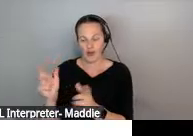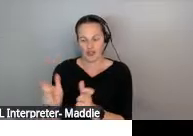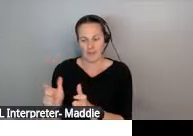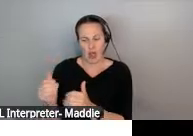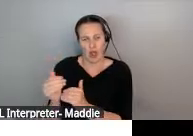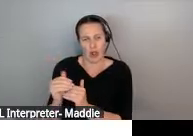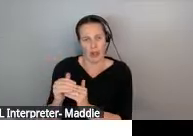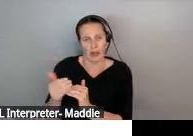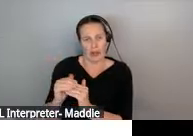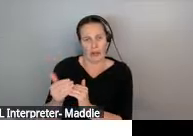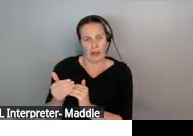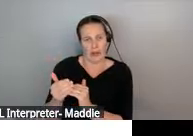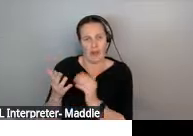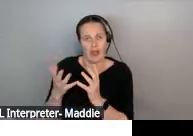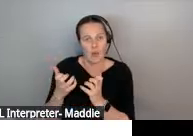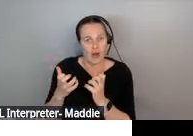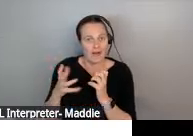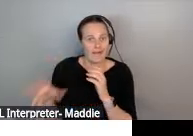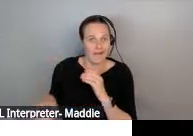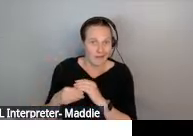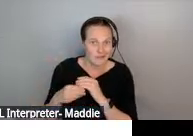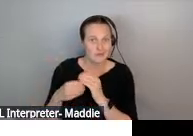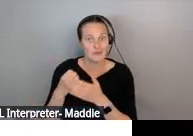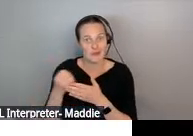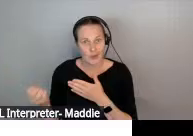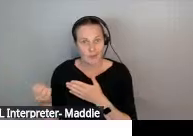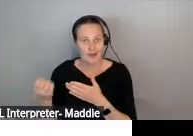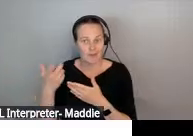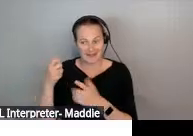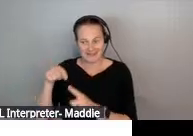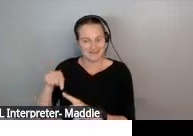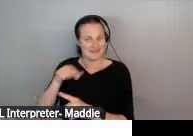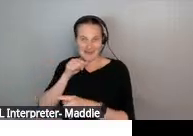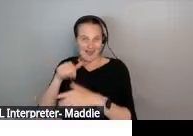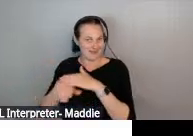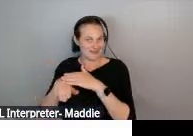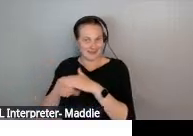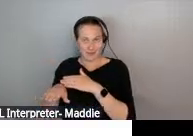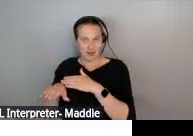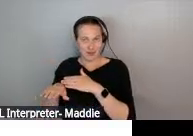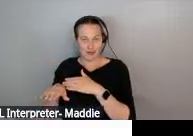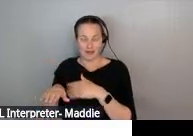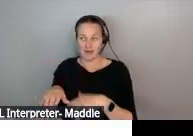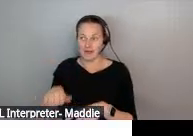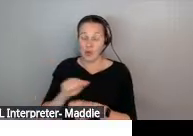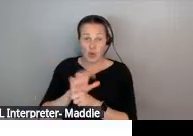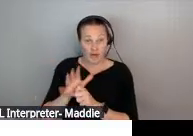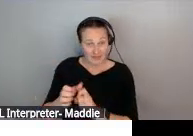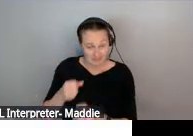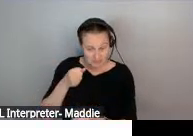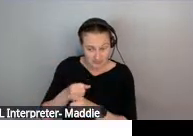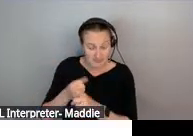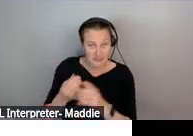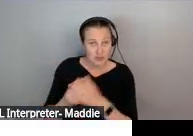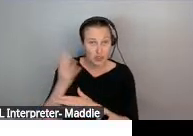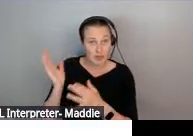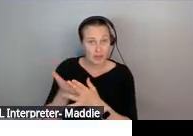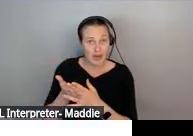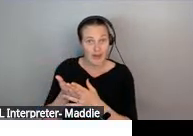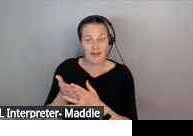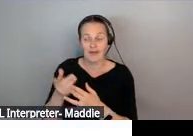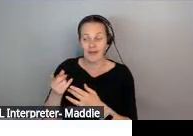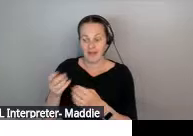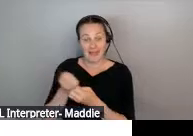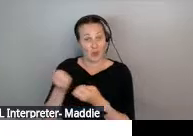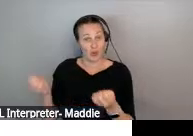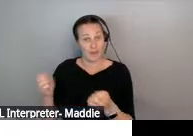for my students because the Chromebook wasn't accessible. Last spring break, when COVID hit, the district did a great job of getting the kids equipment right